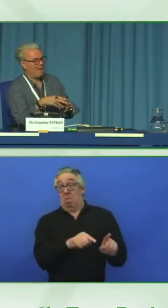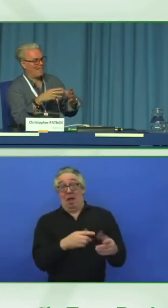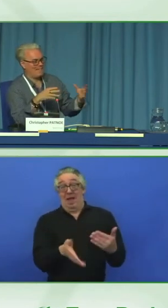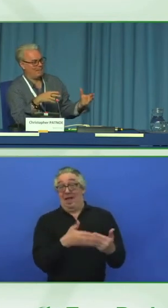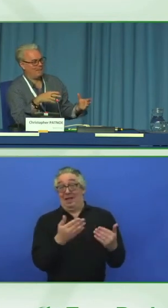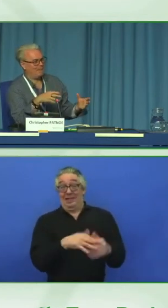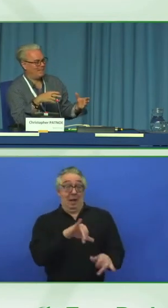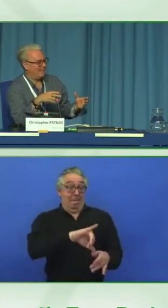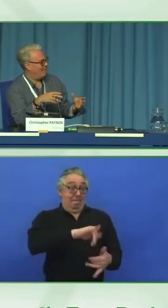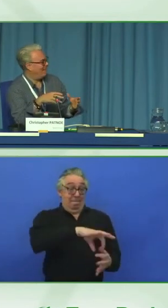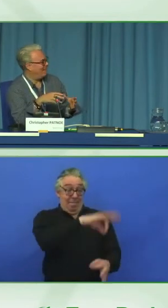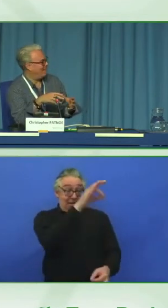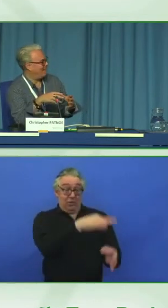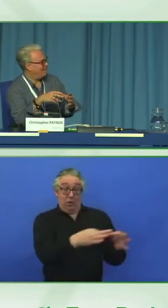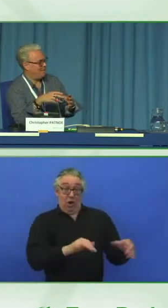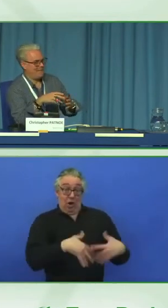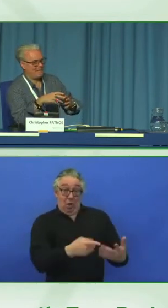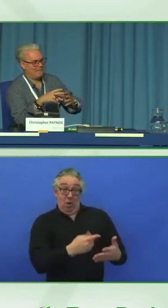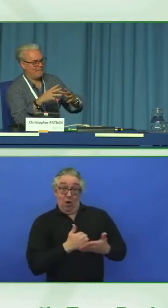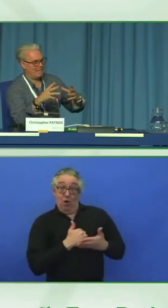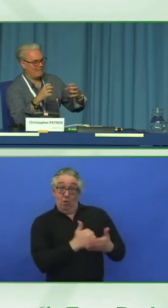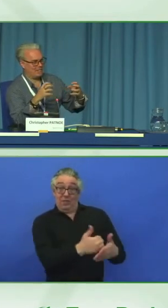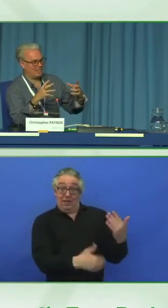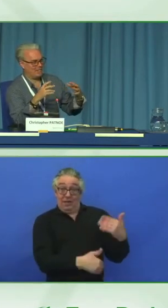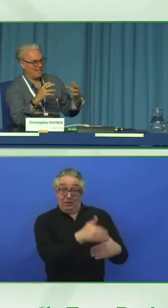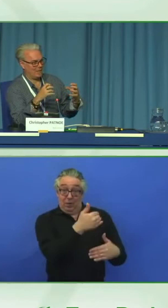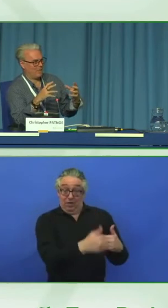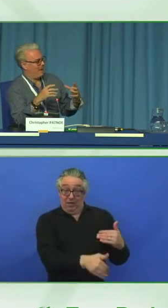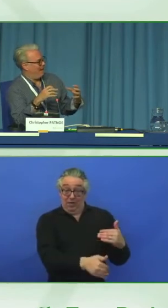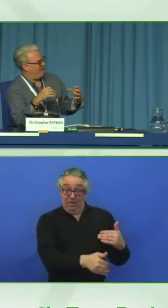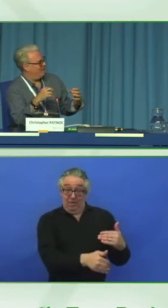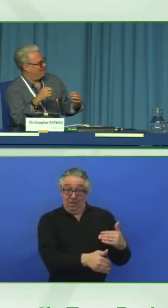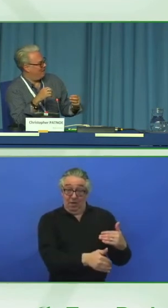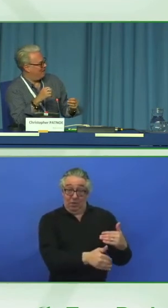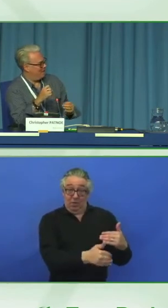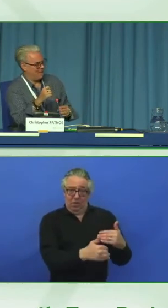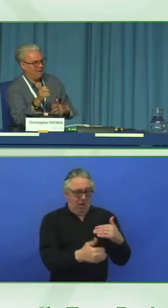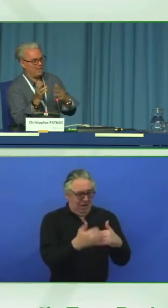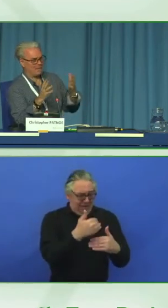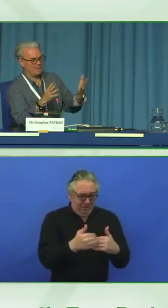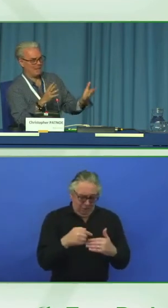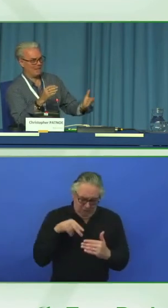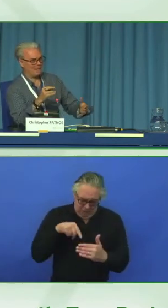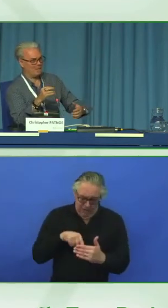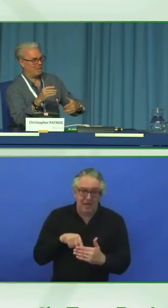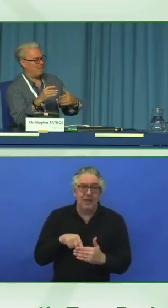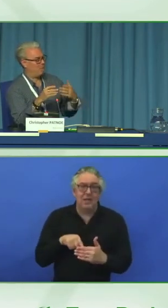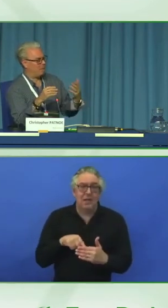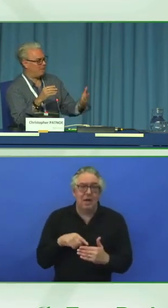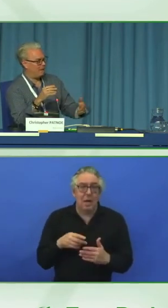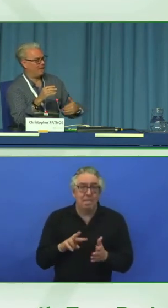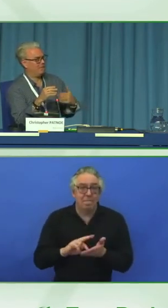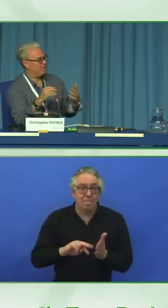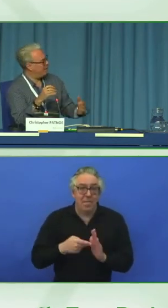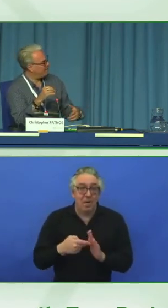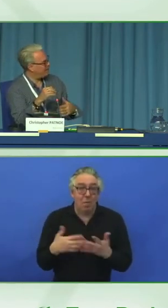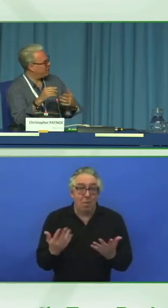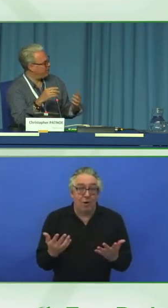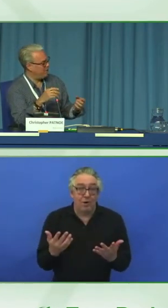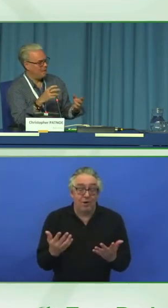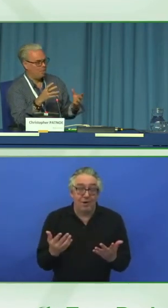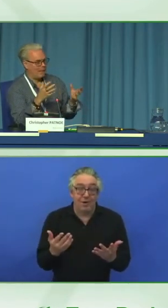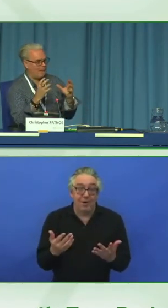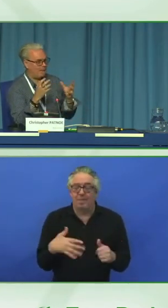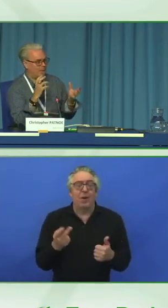then how you define disability begins to get gray. because it's the obvious kind, it's the people who are blind or deaf